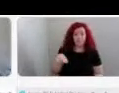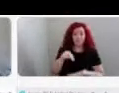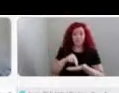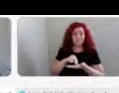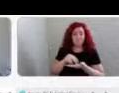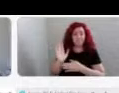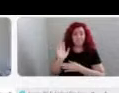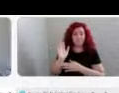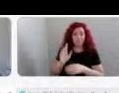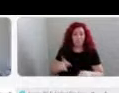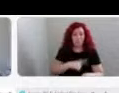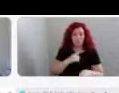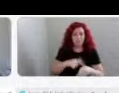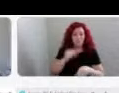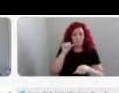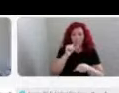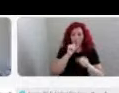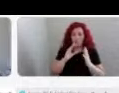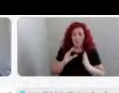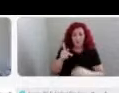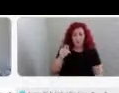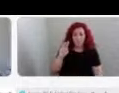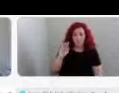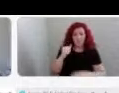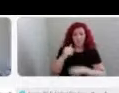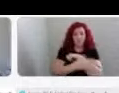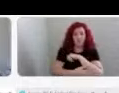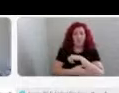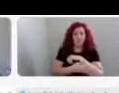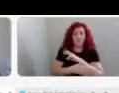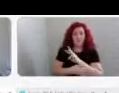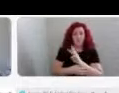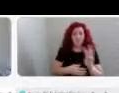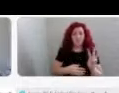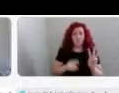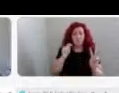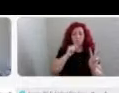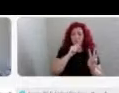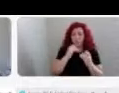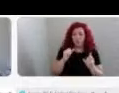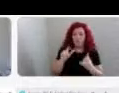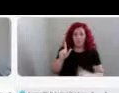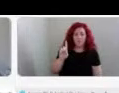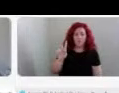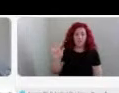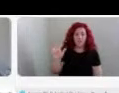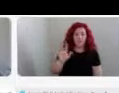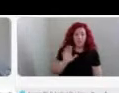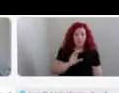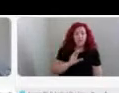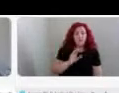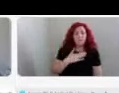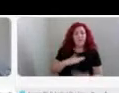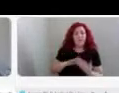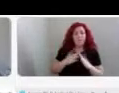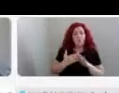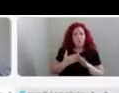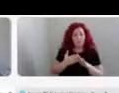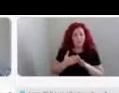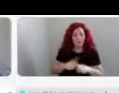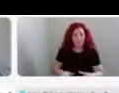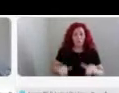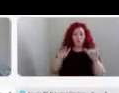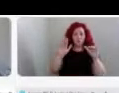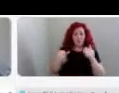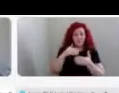arizonan pima county west tucson the current ld and cd3 is my community and i was raised in central tucson the